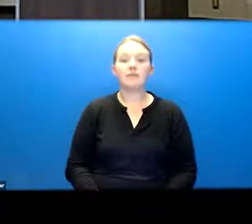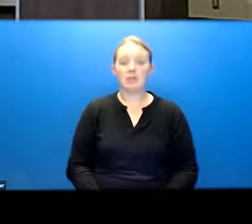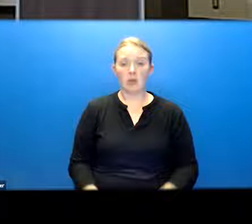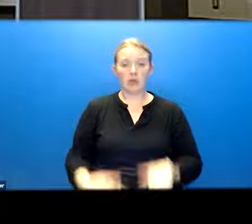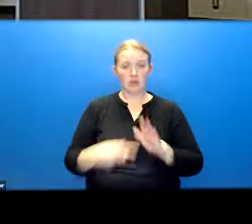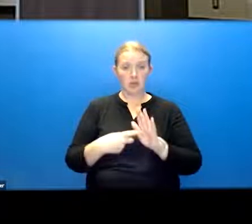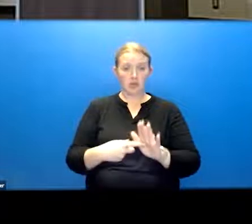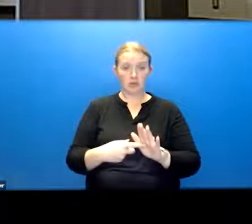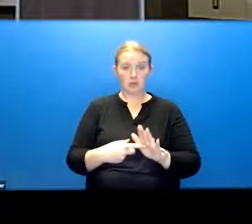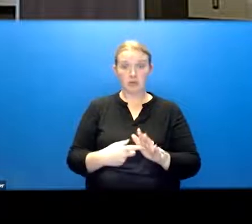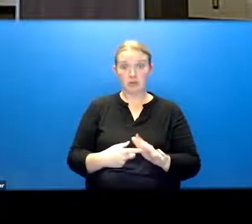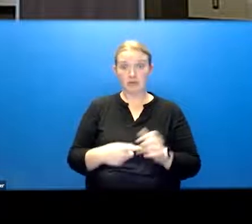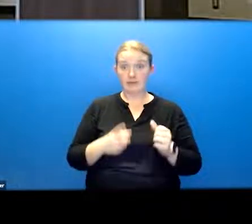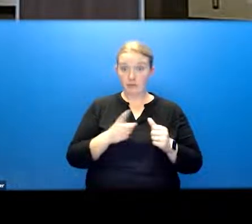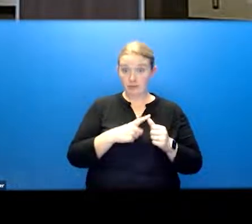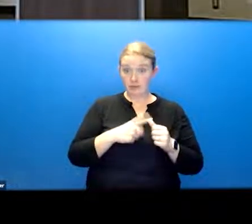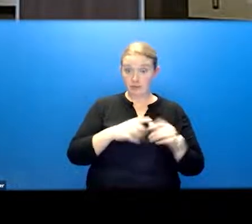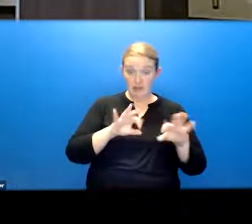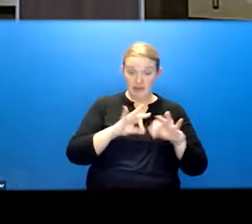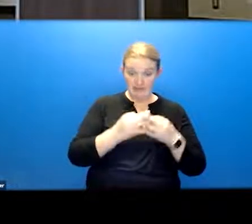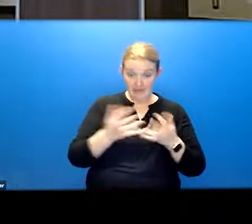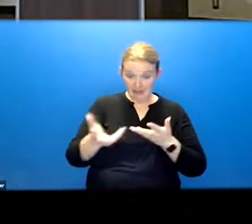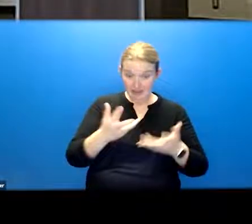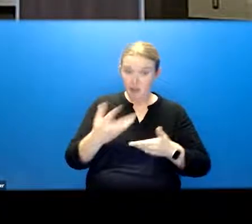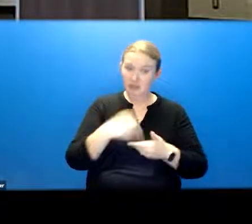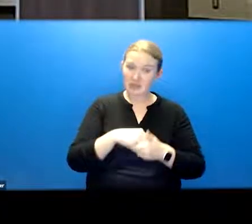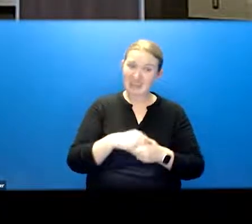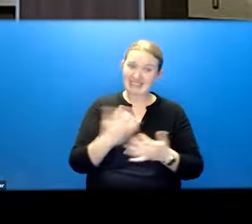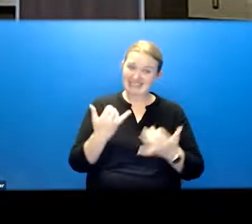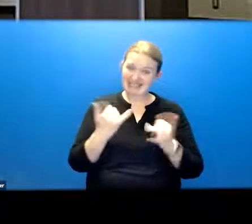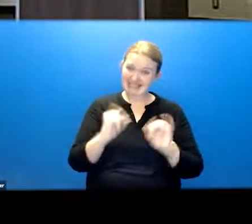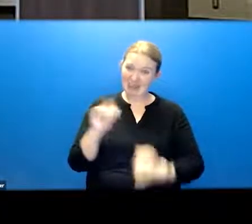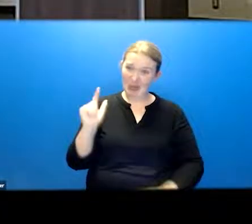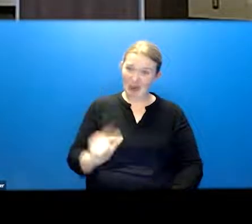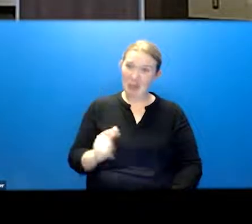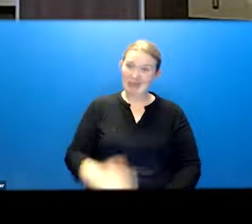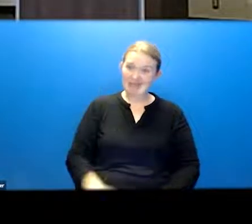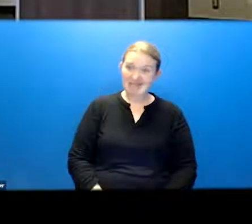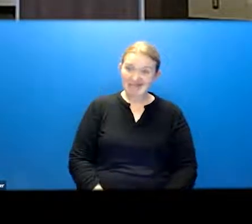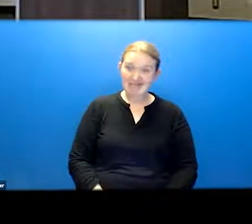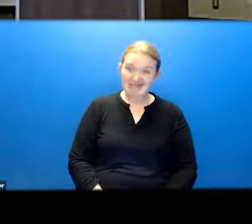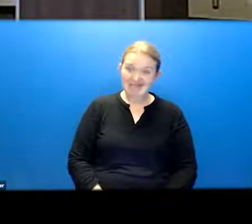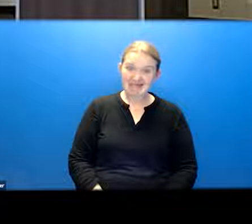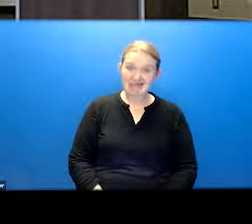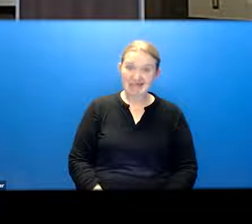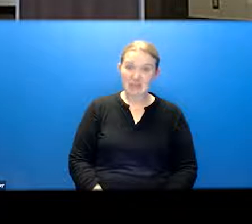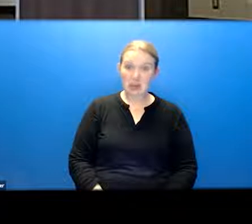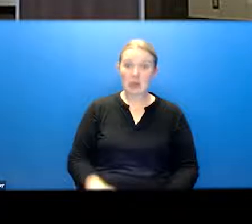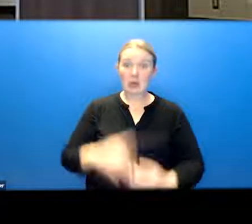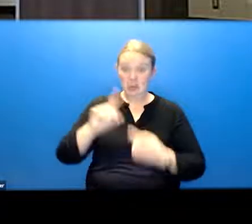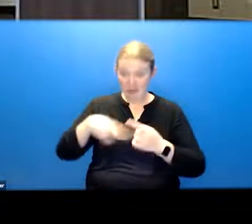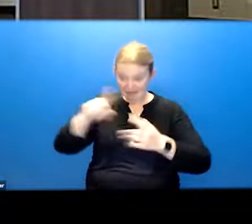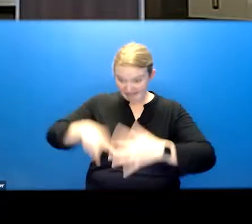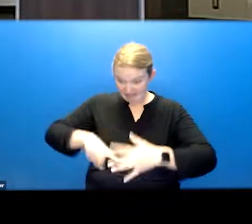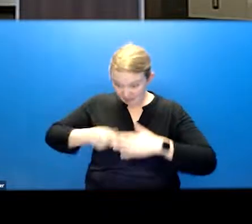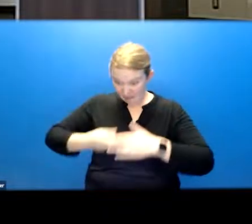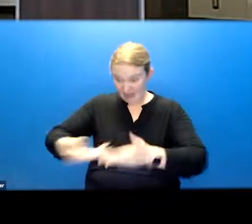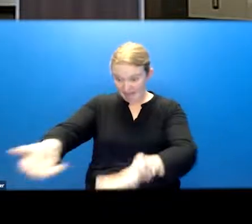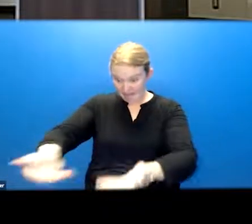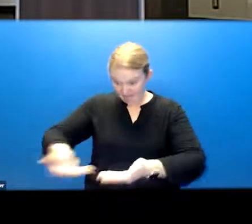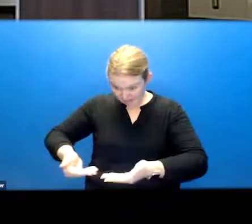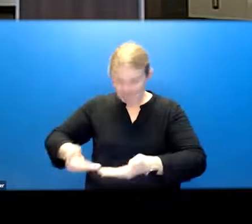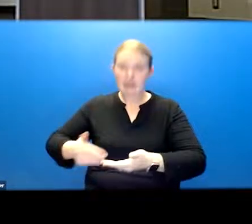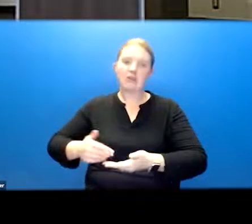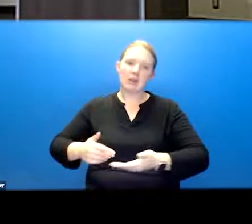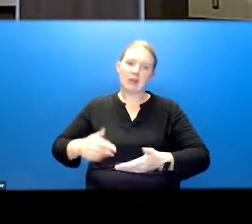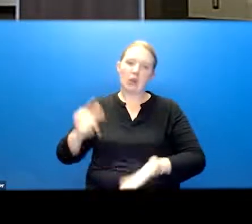is, one, family engagement is still pretty low, right? At intake, family engagement is low. But